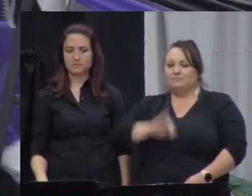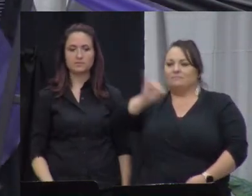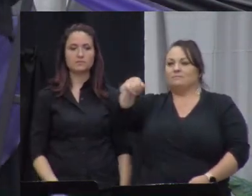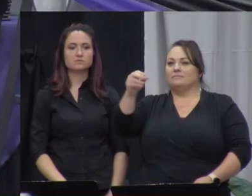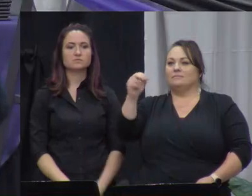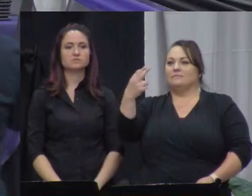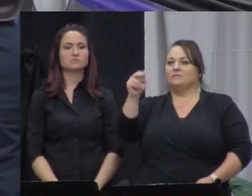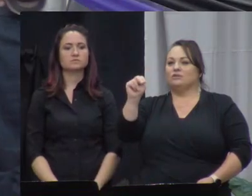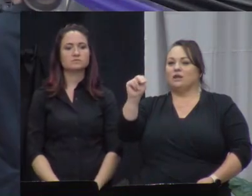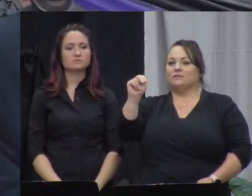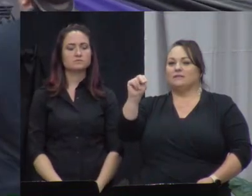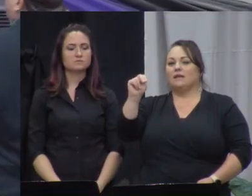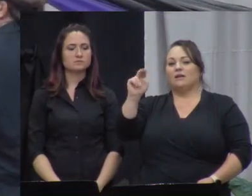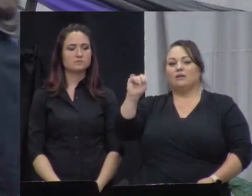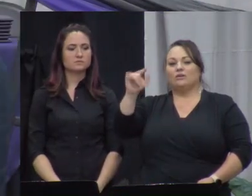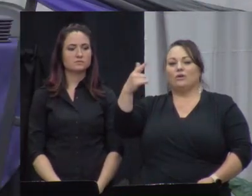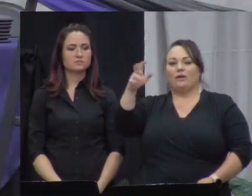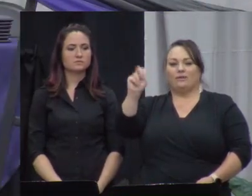Johnson Nguyen,